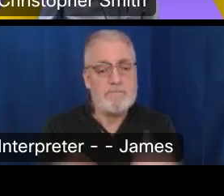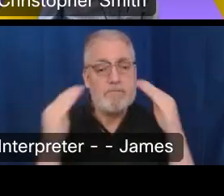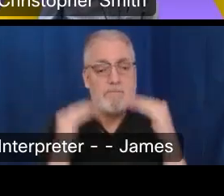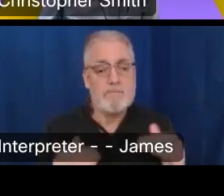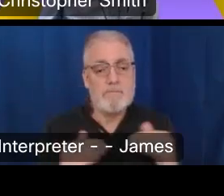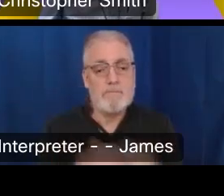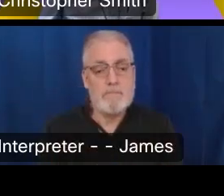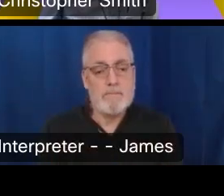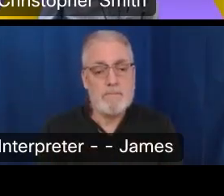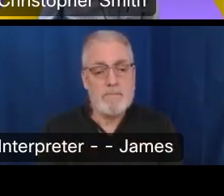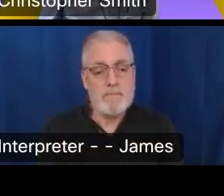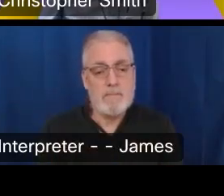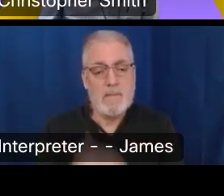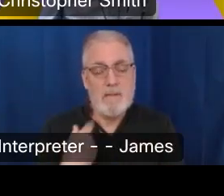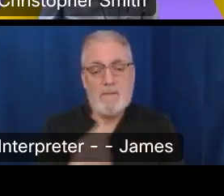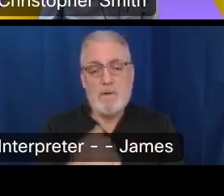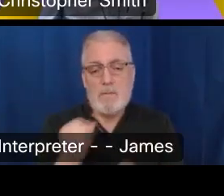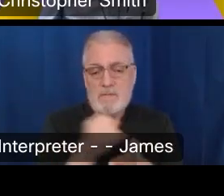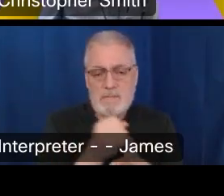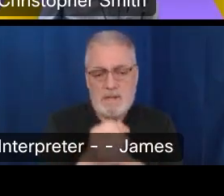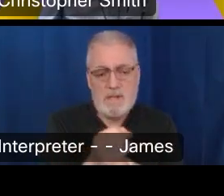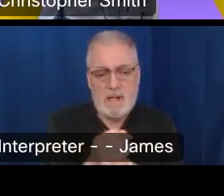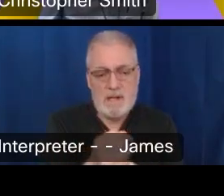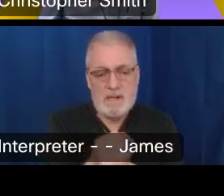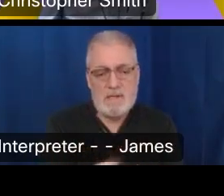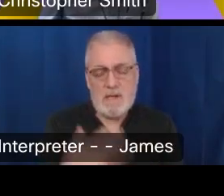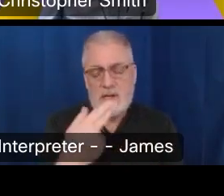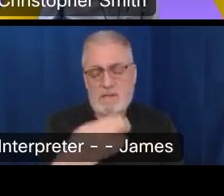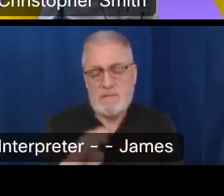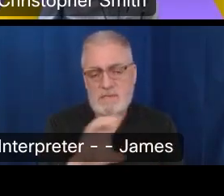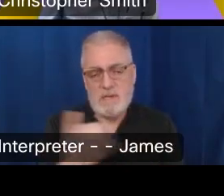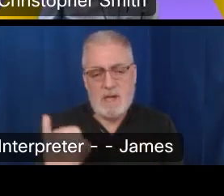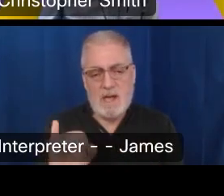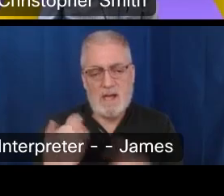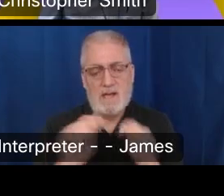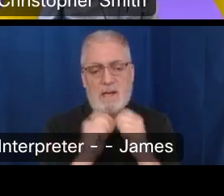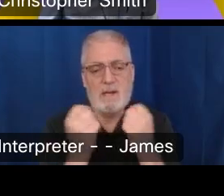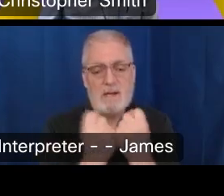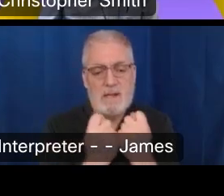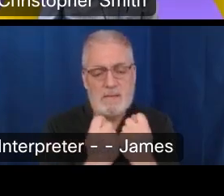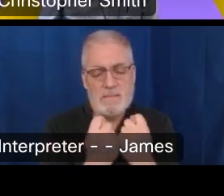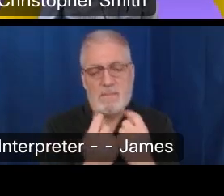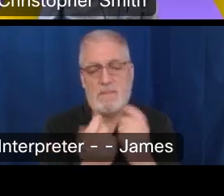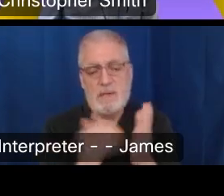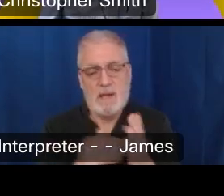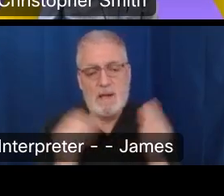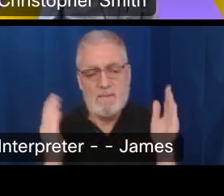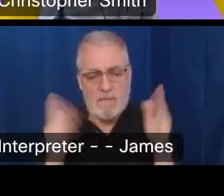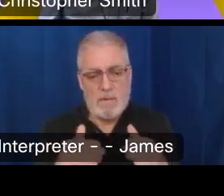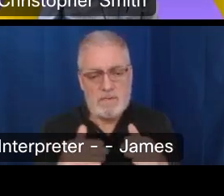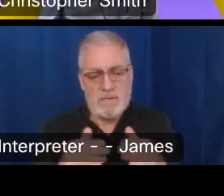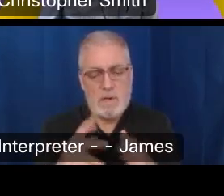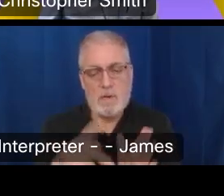So we have some specialized HBCI teams, again, focusing on working with dually